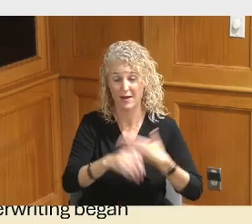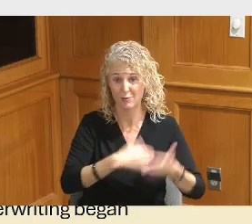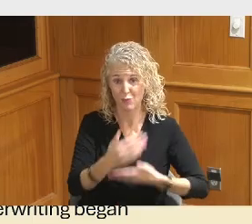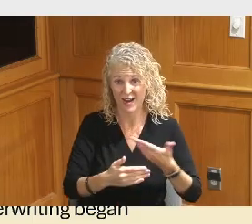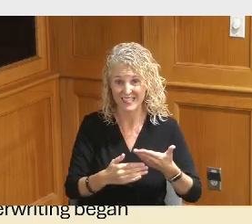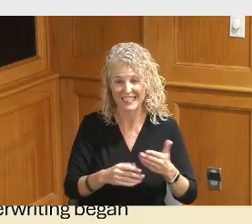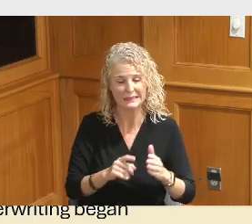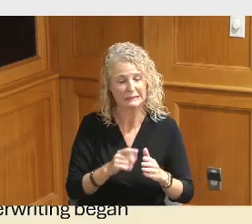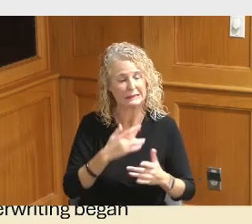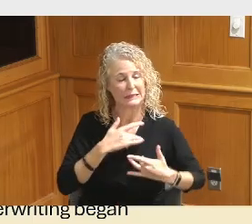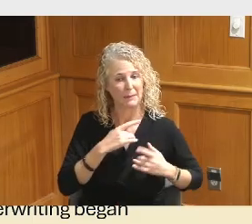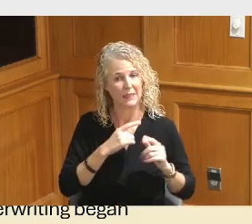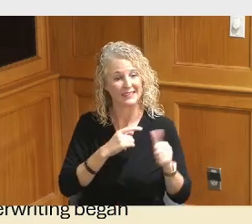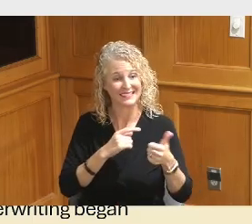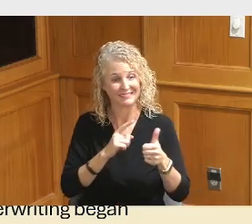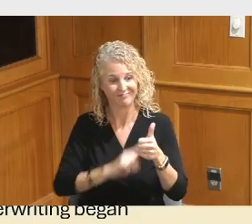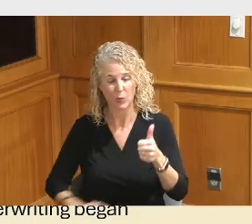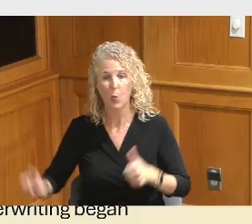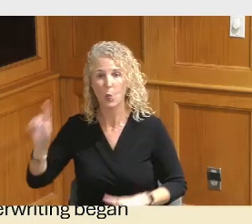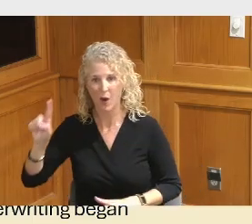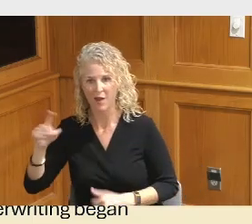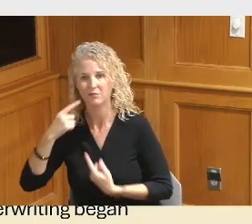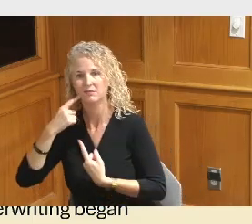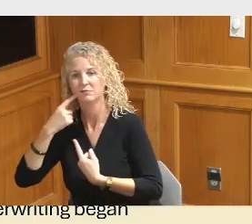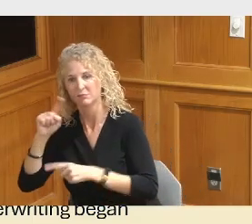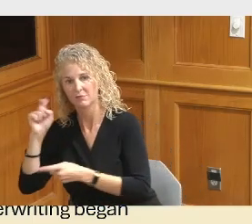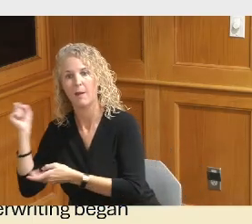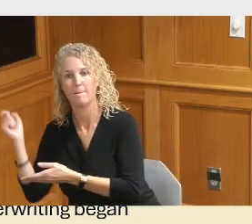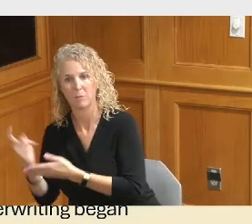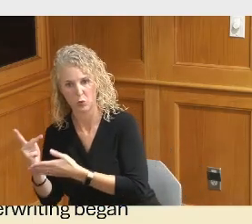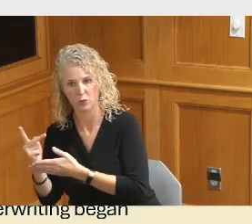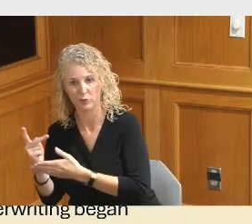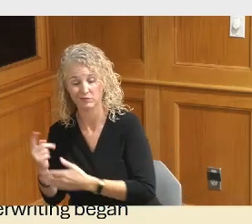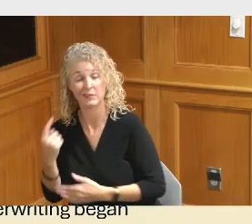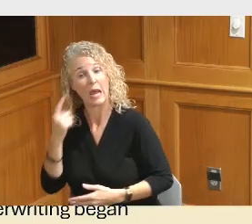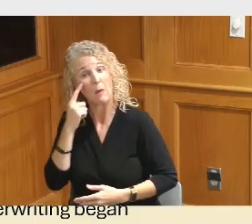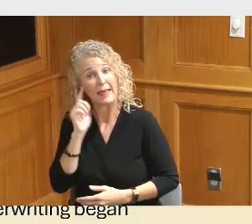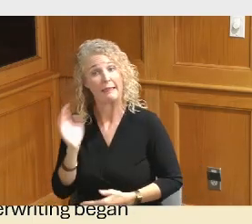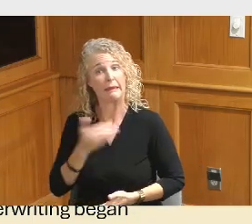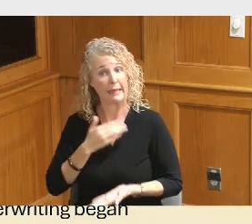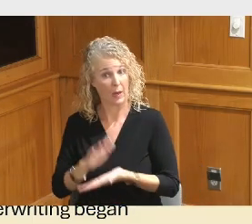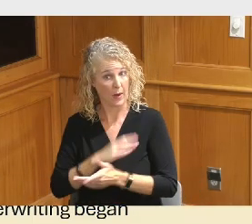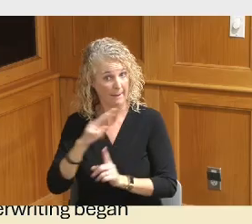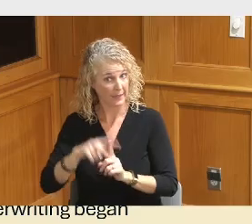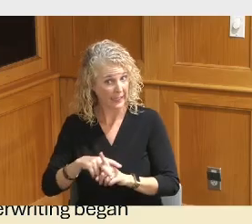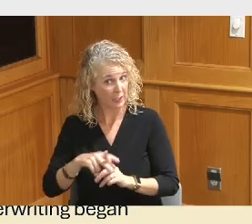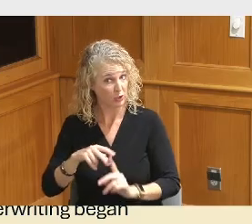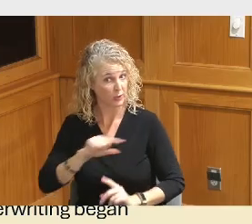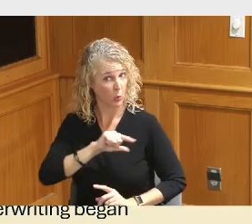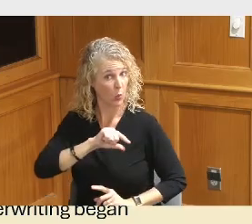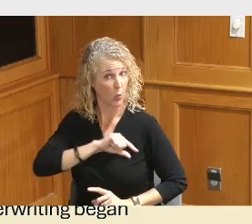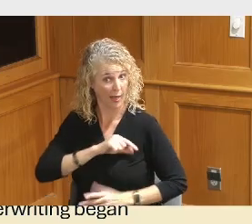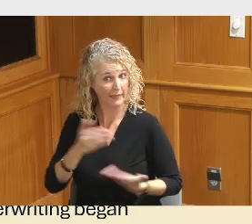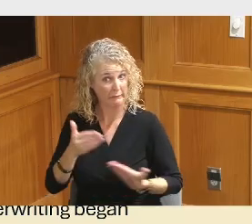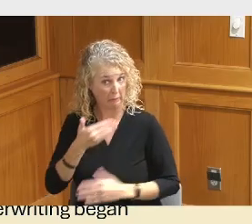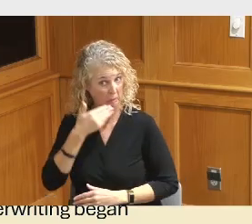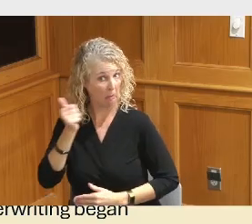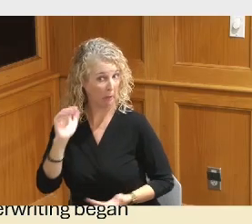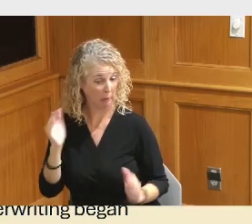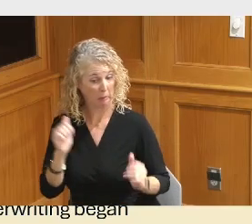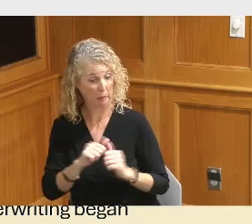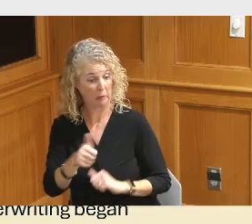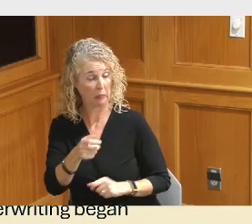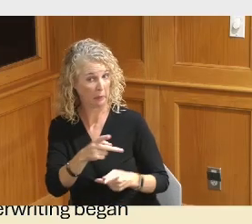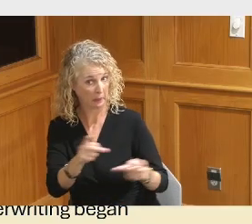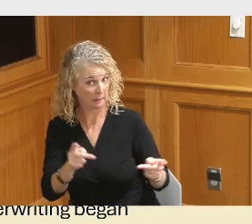that to say that we're really on track, and I actually think our application quality is better than what we see in some other parts of the country. So we think